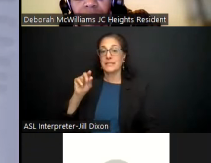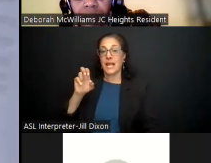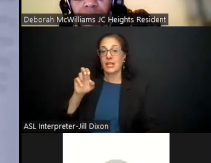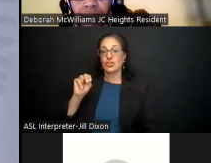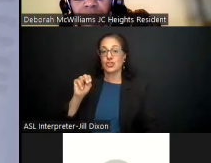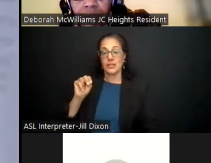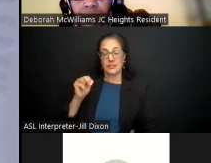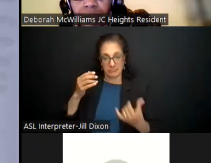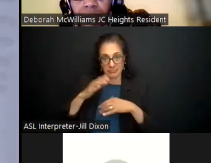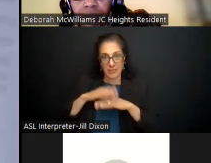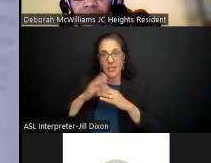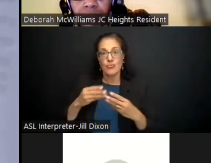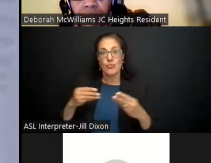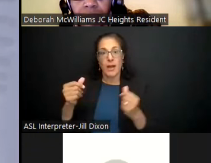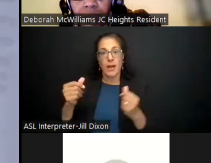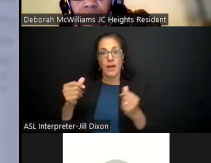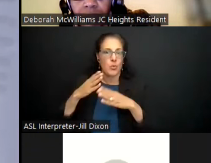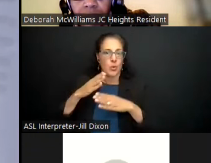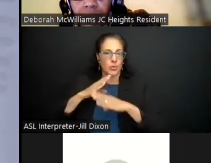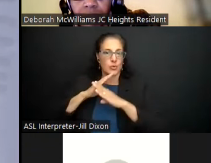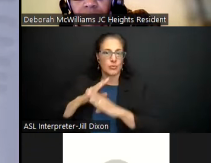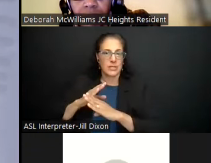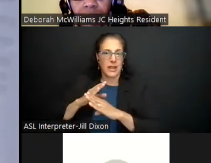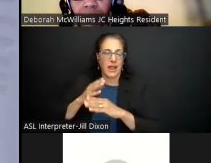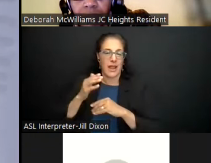this property that we would want to protect as a piece of key infrastructure.